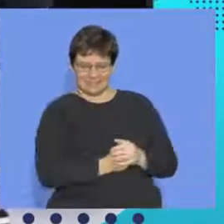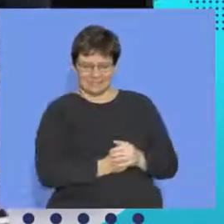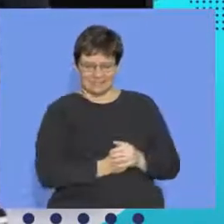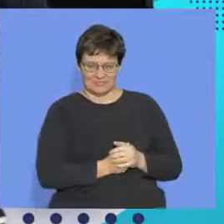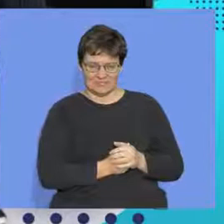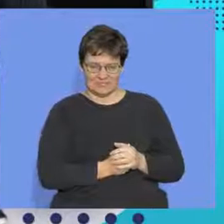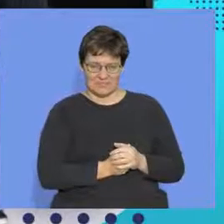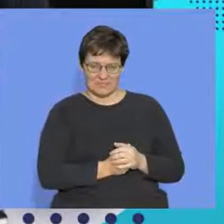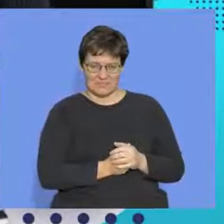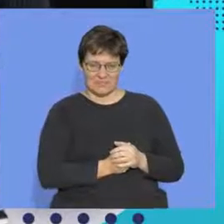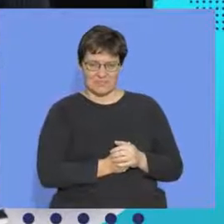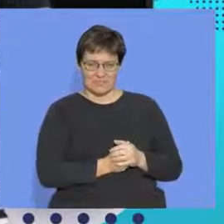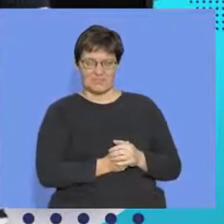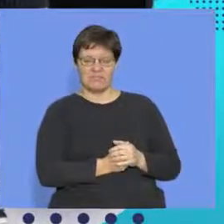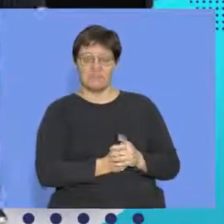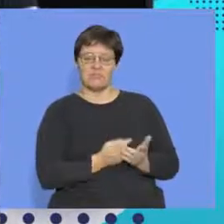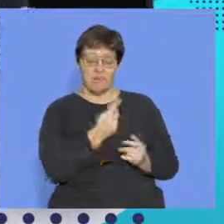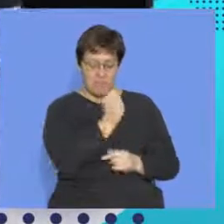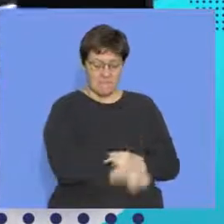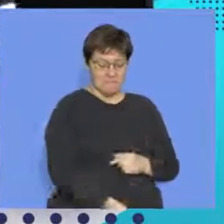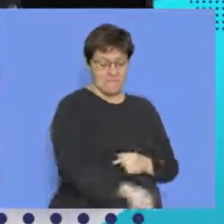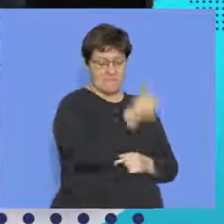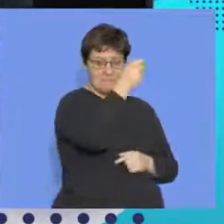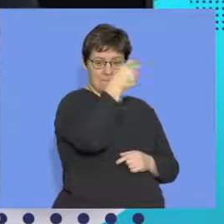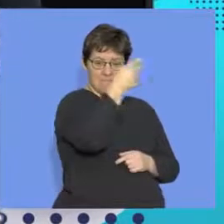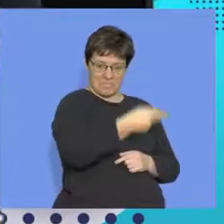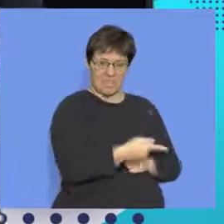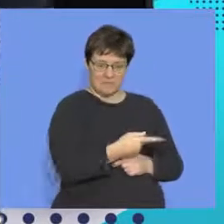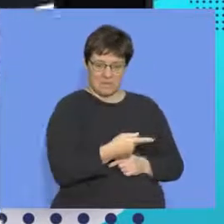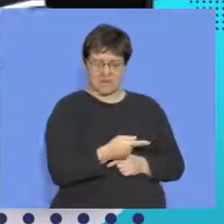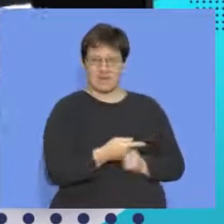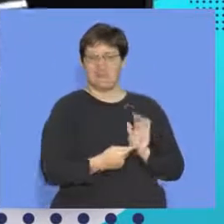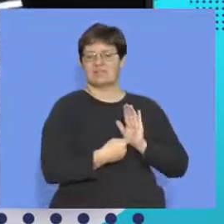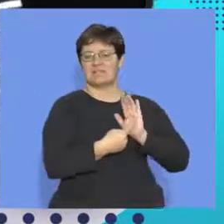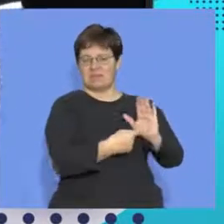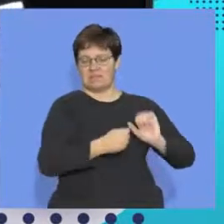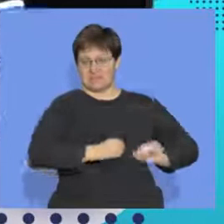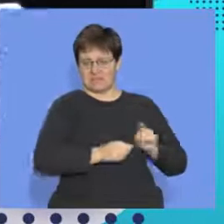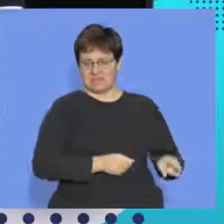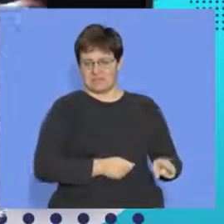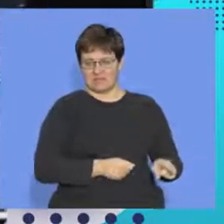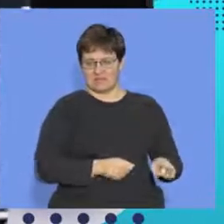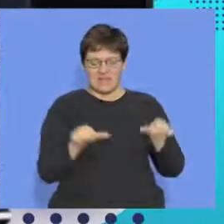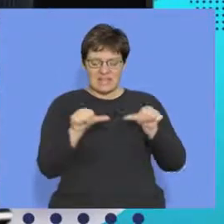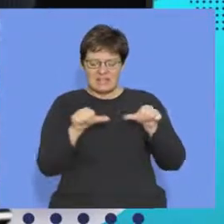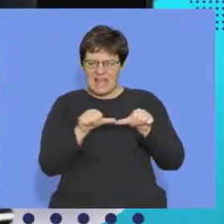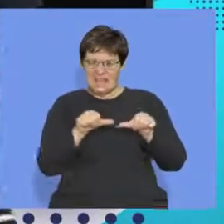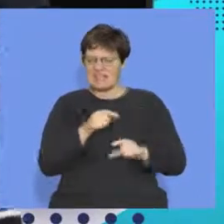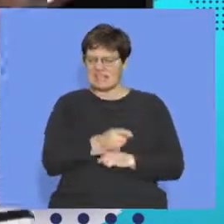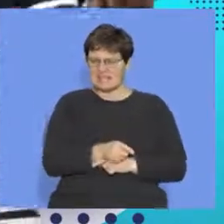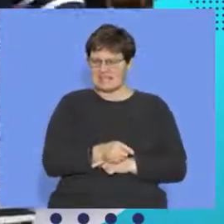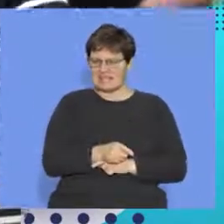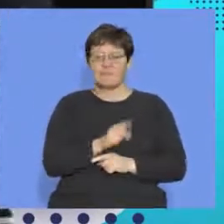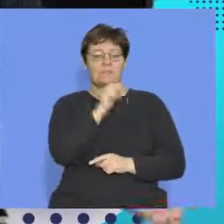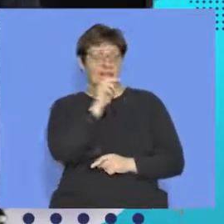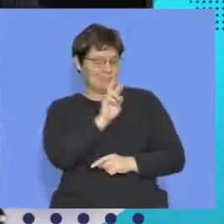it tail or head? So tail and head are my sample space. And what is the size of sample space?